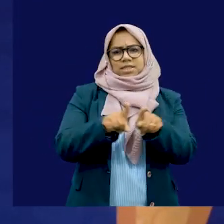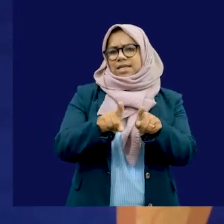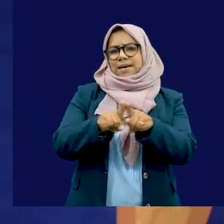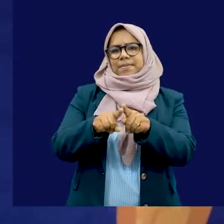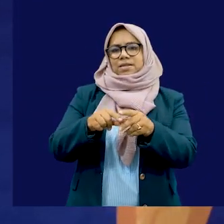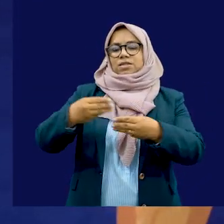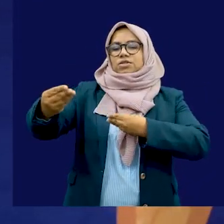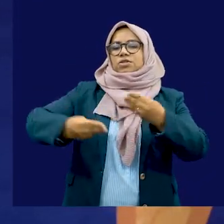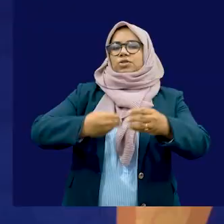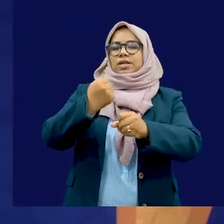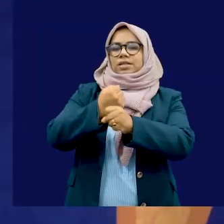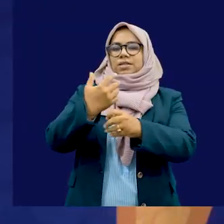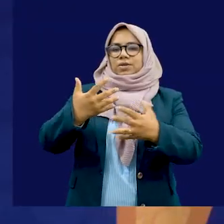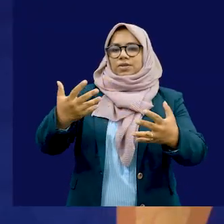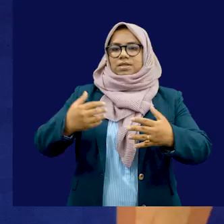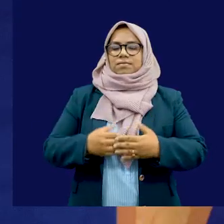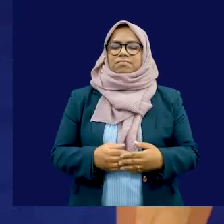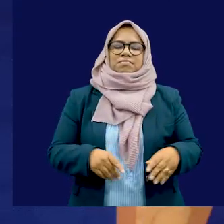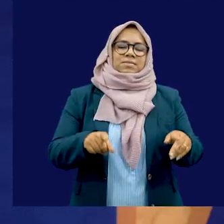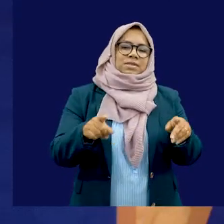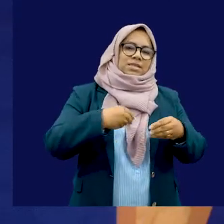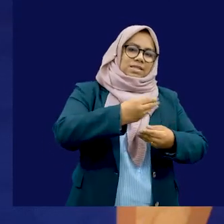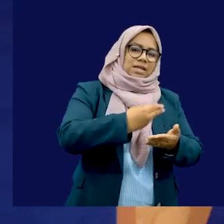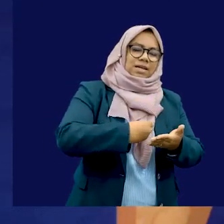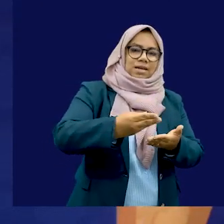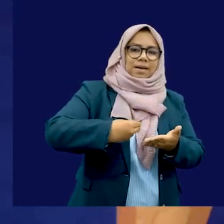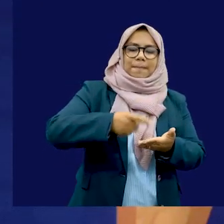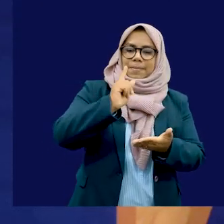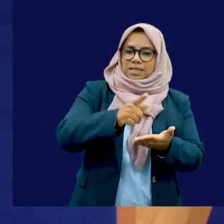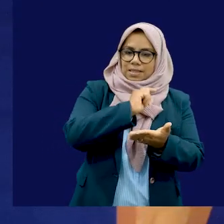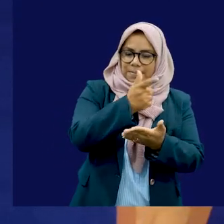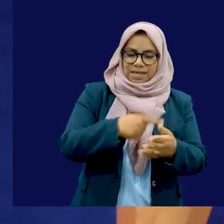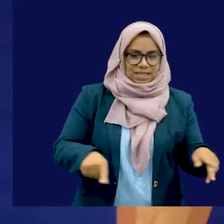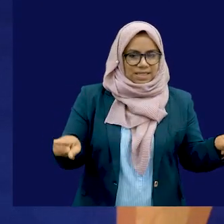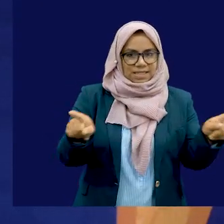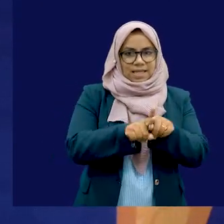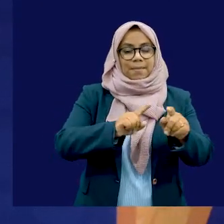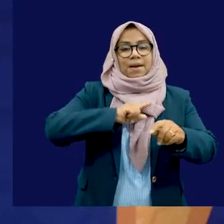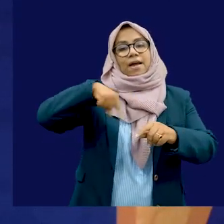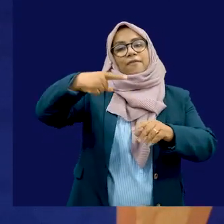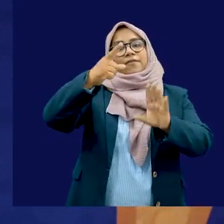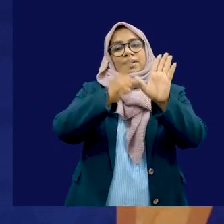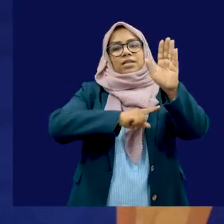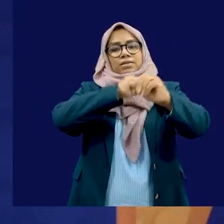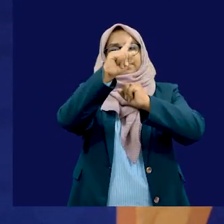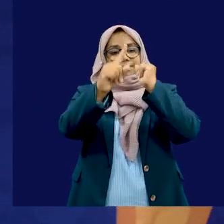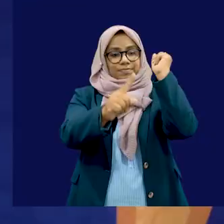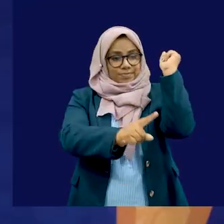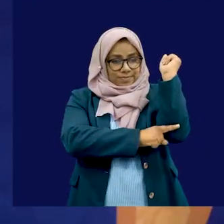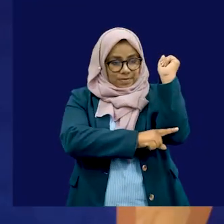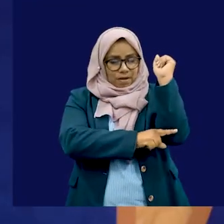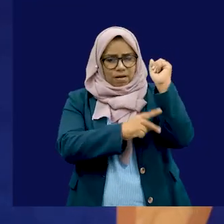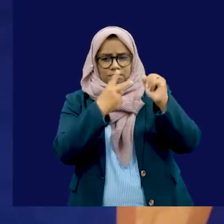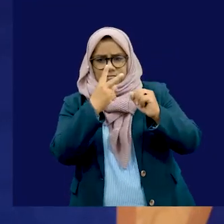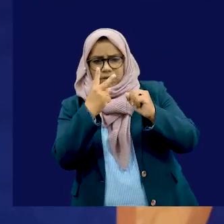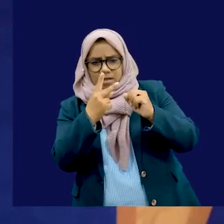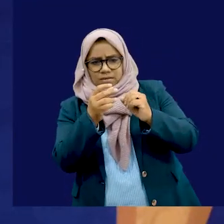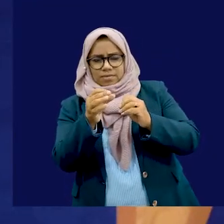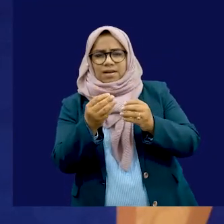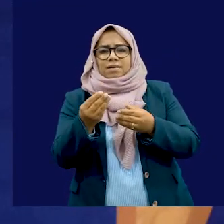goods, and zakat must be paid on them according to their value at the end of every year based on the